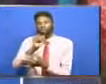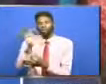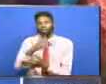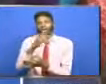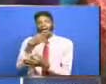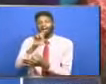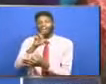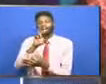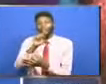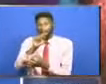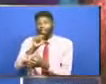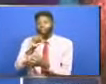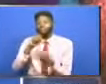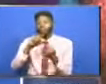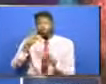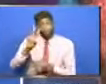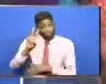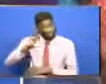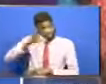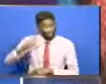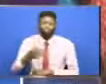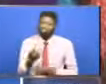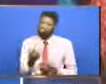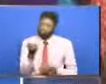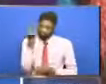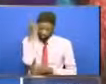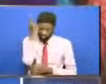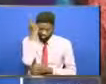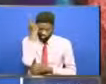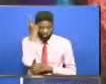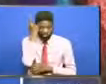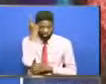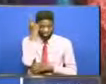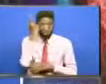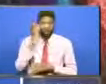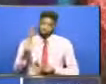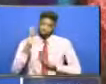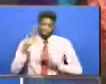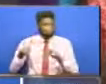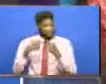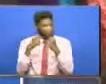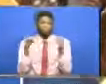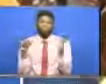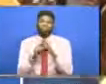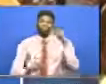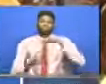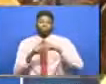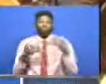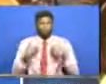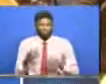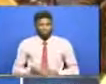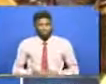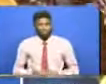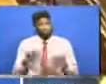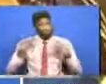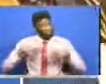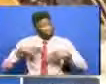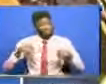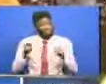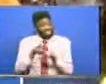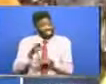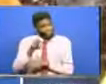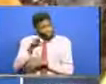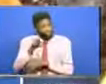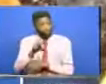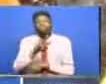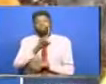the bane of insecurity. Despite the threat of terror attacks, residents trek about 130 kilometers